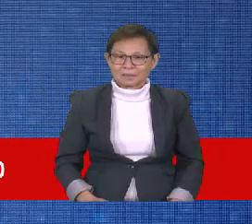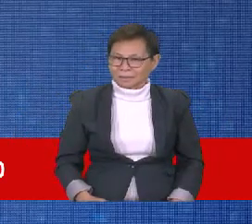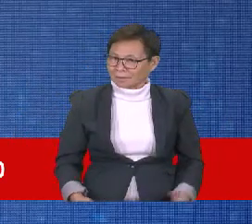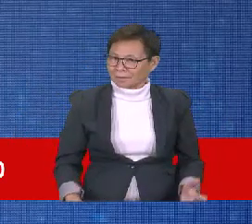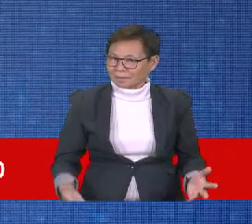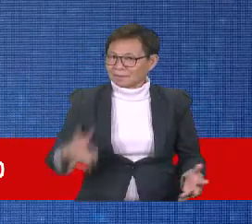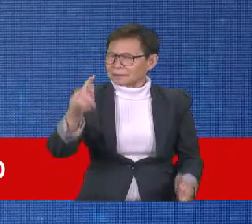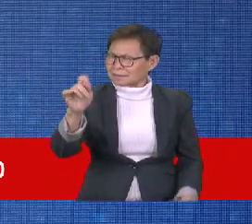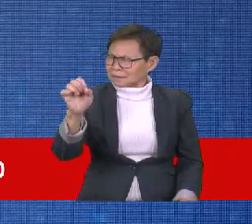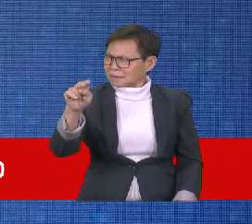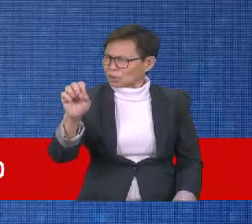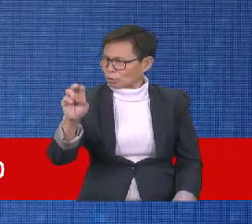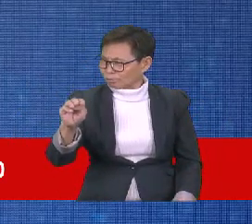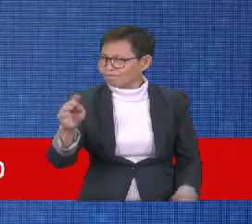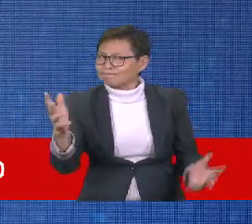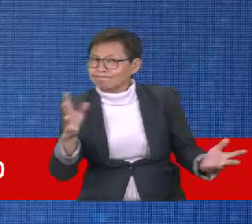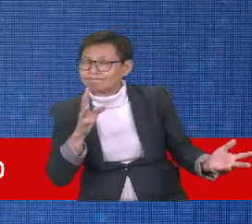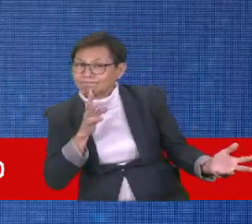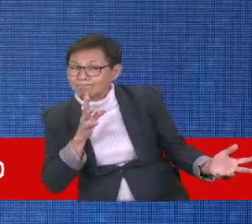Tenong put it